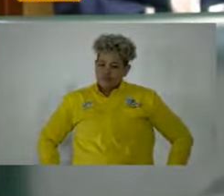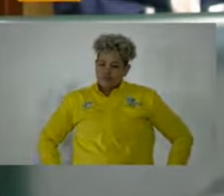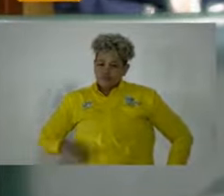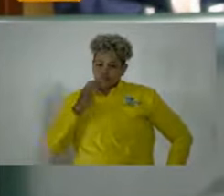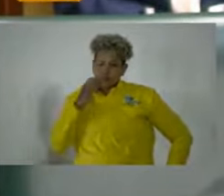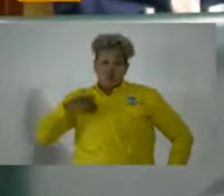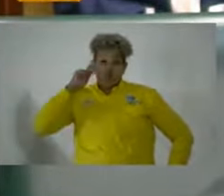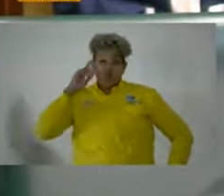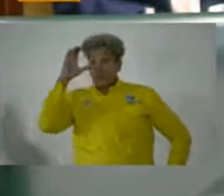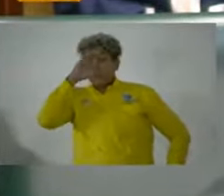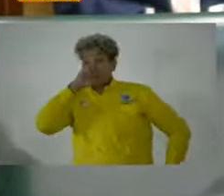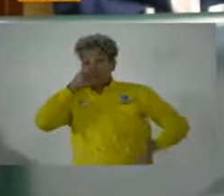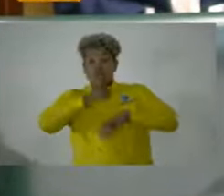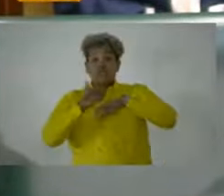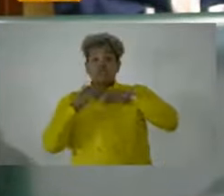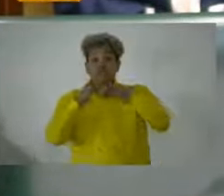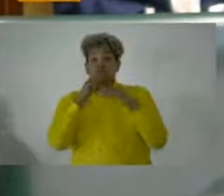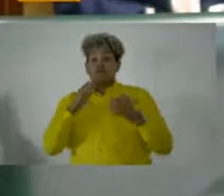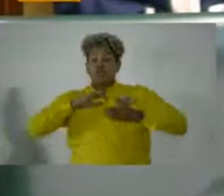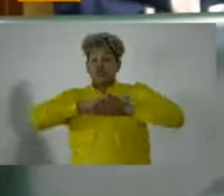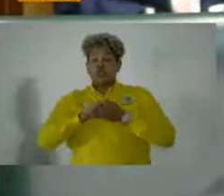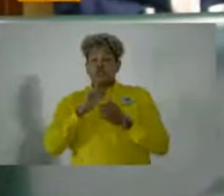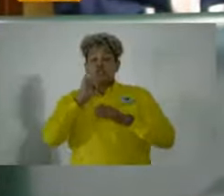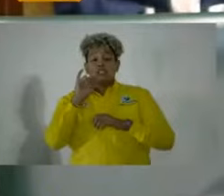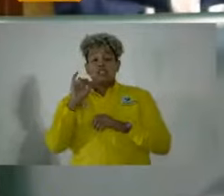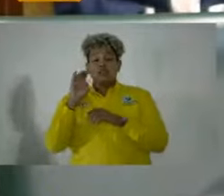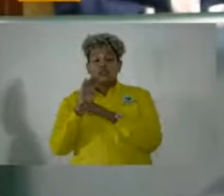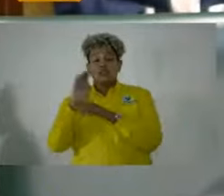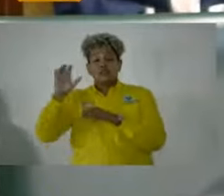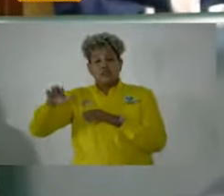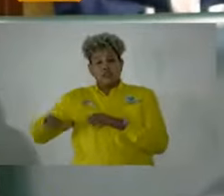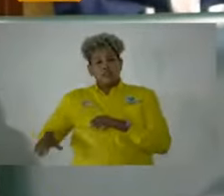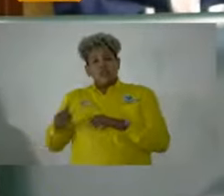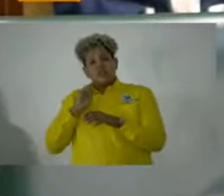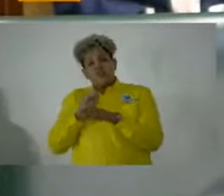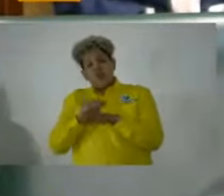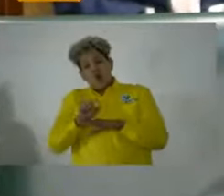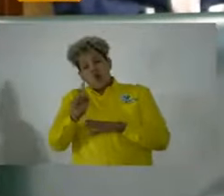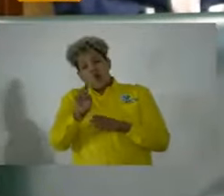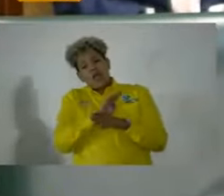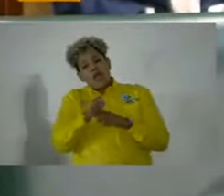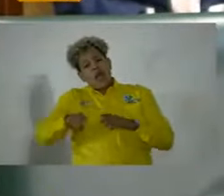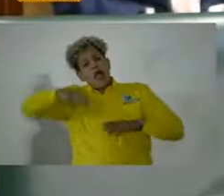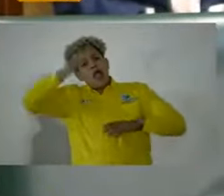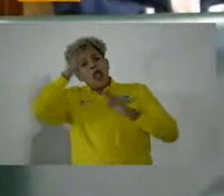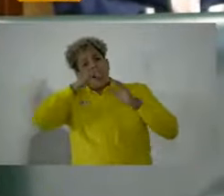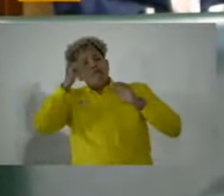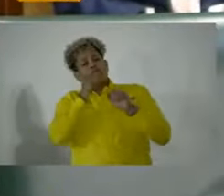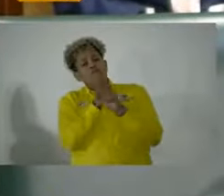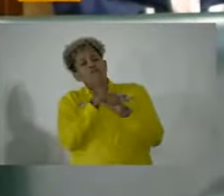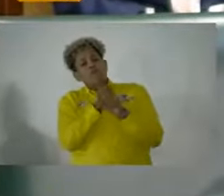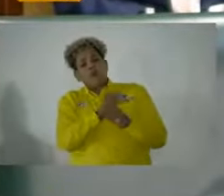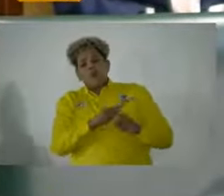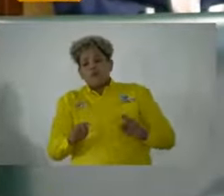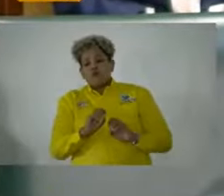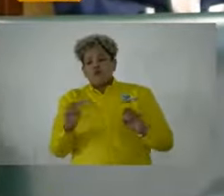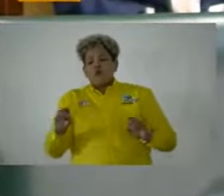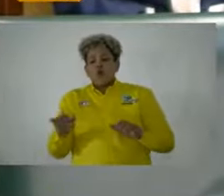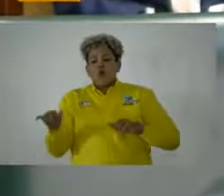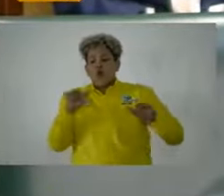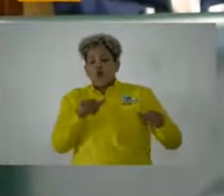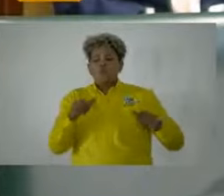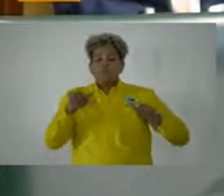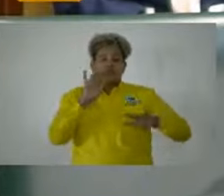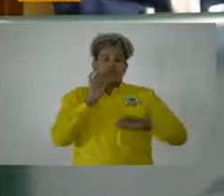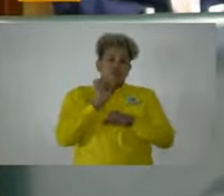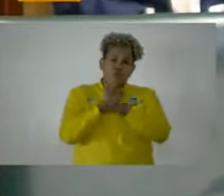We will pursue the establishment of joint industrial councils in those industries where there are high levels of employment, but there's no common standard